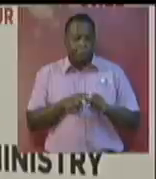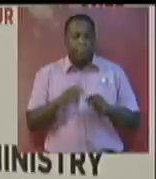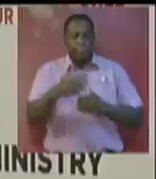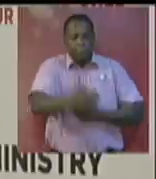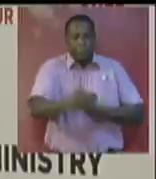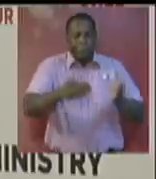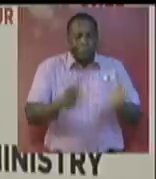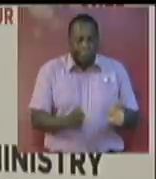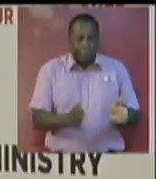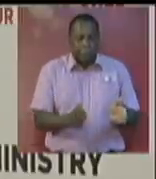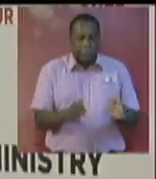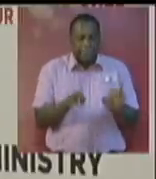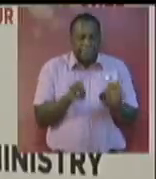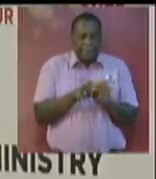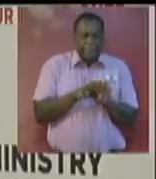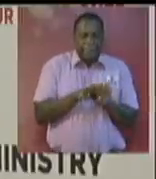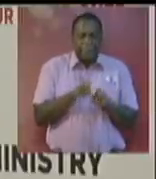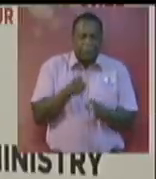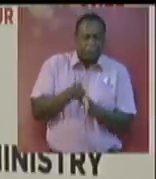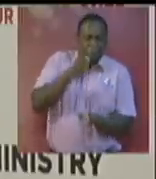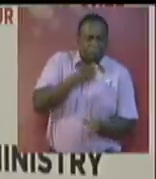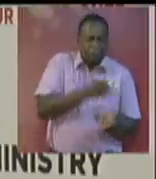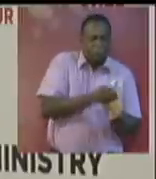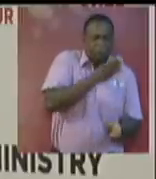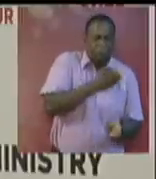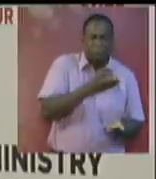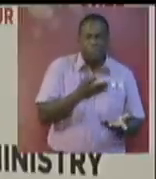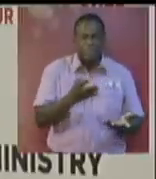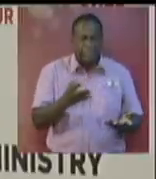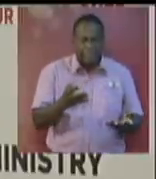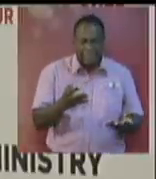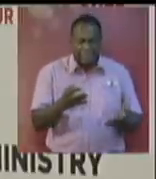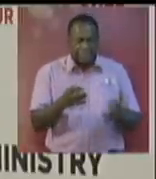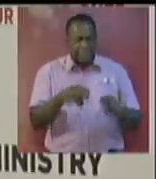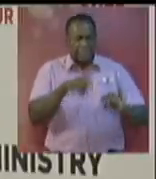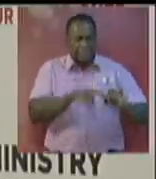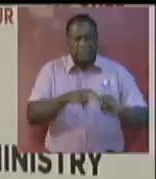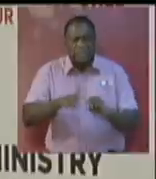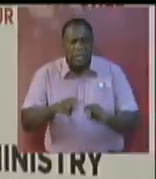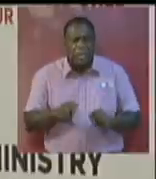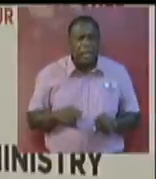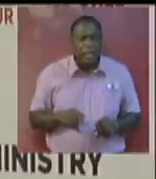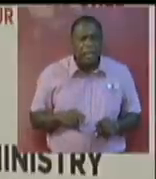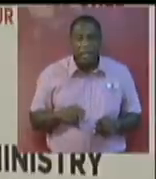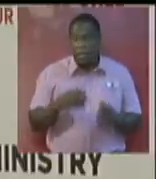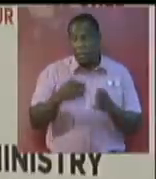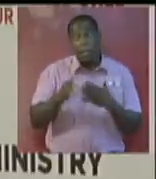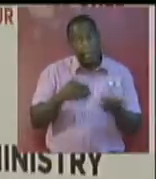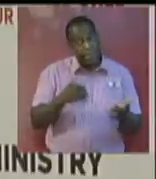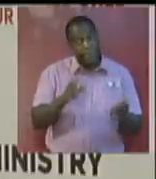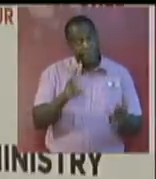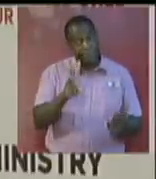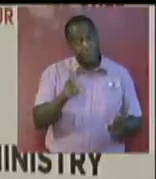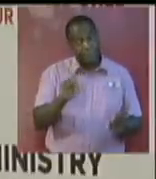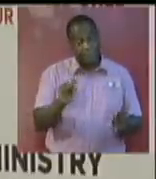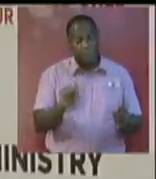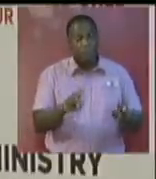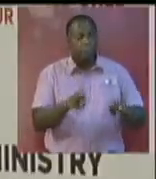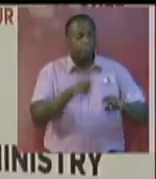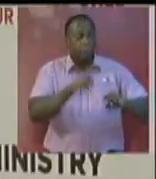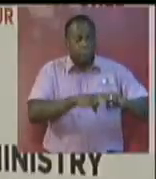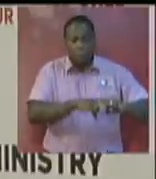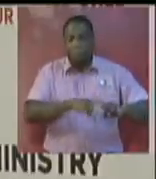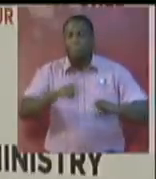spaces. So even though they may have been observing a 6 feet distance, that was not something that they